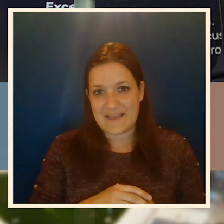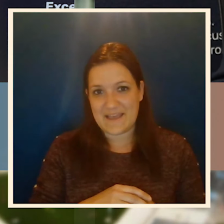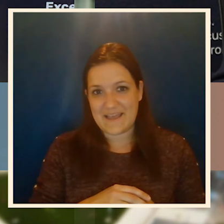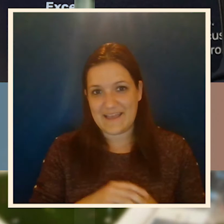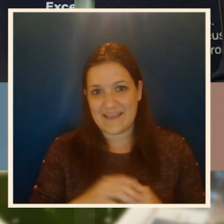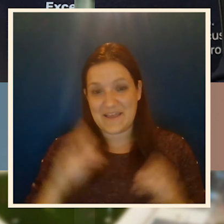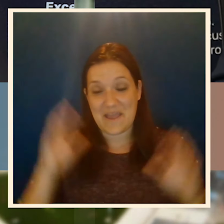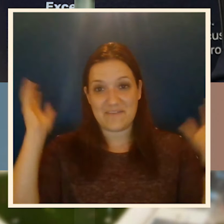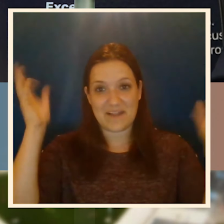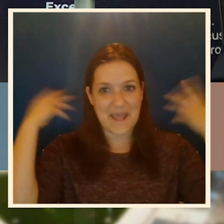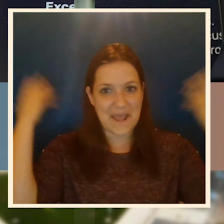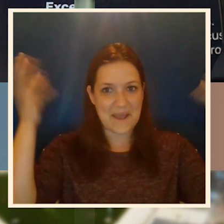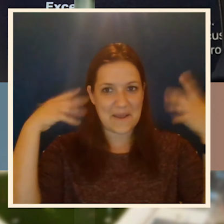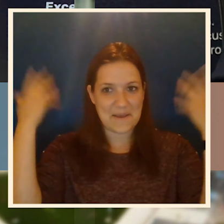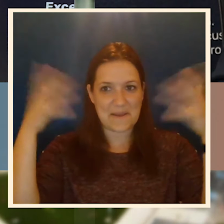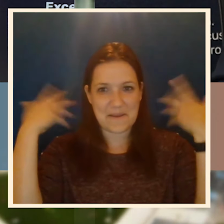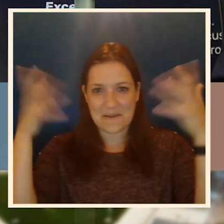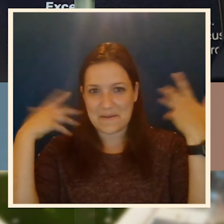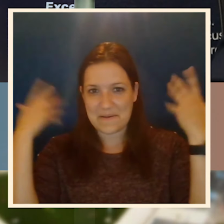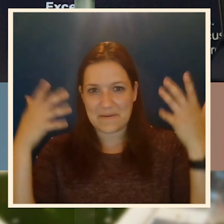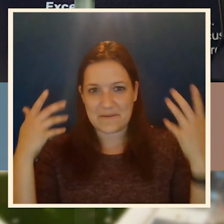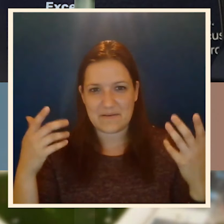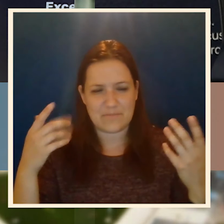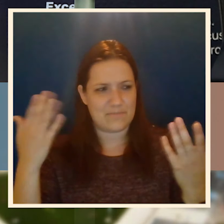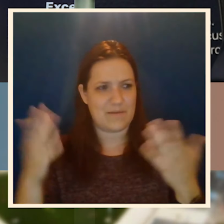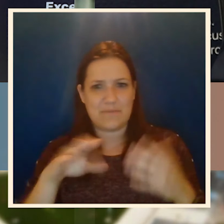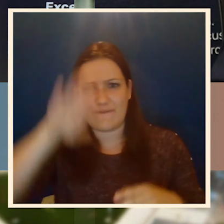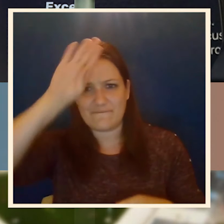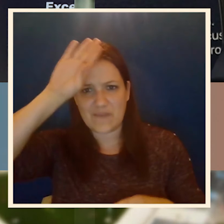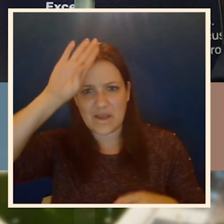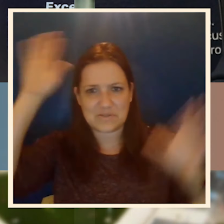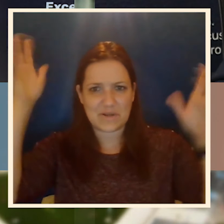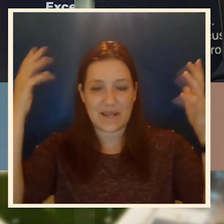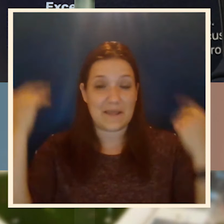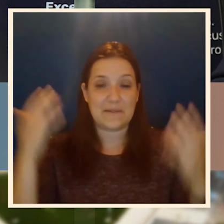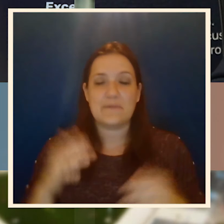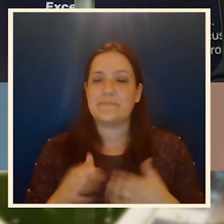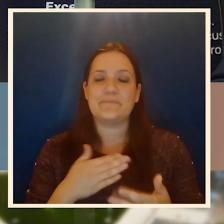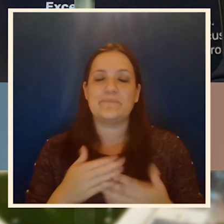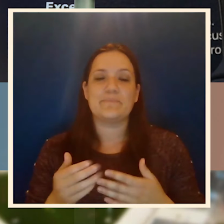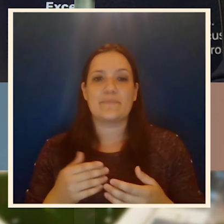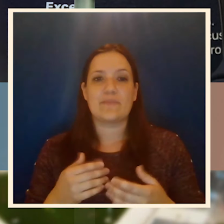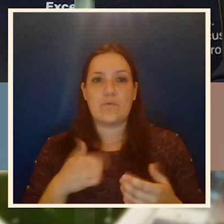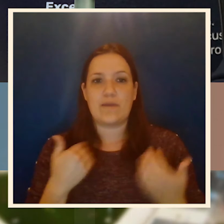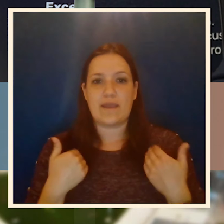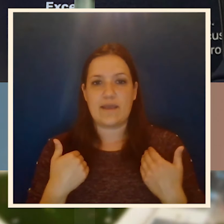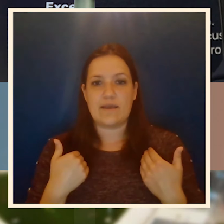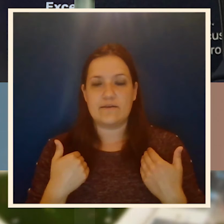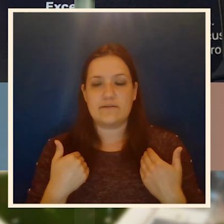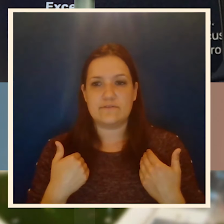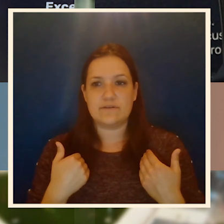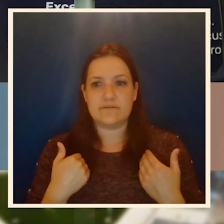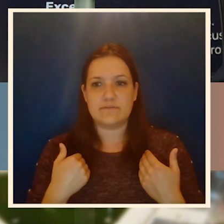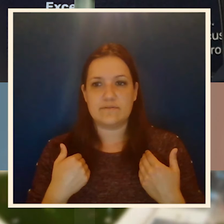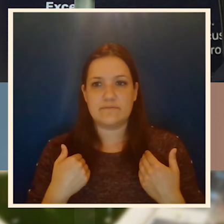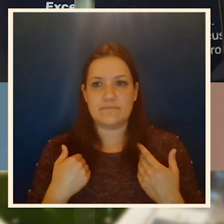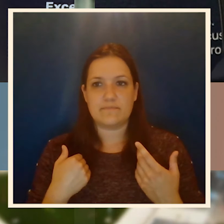invariably, we get an ambulance or that sounds like a fire truck. Mm-hmm. But yeah, we have you